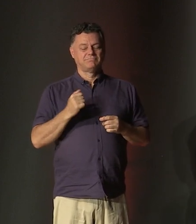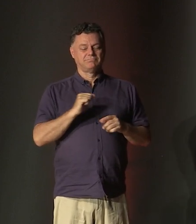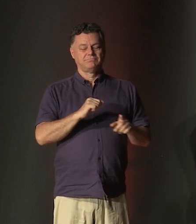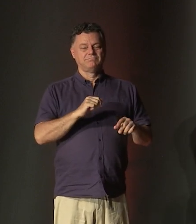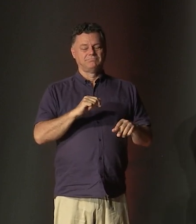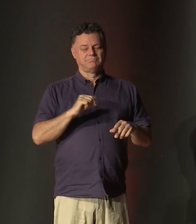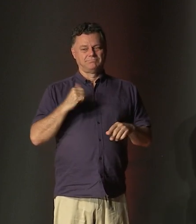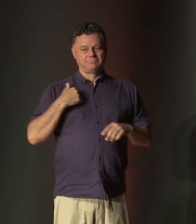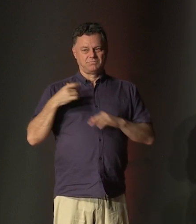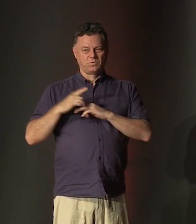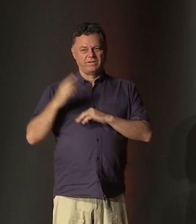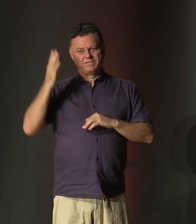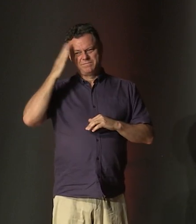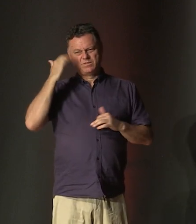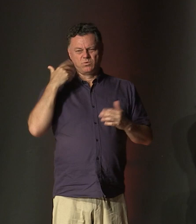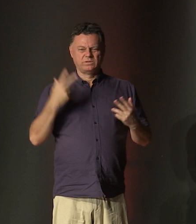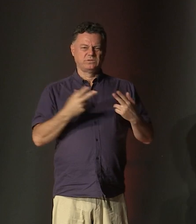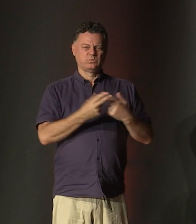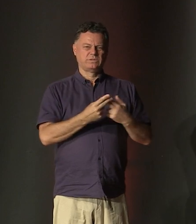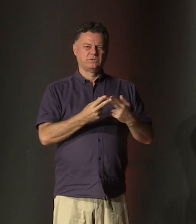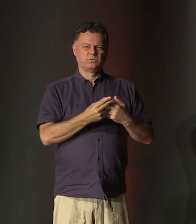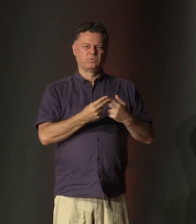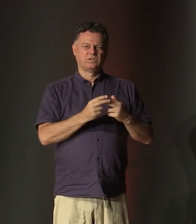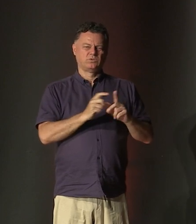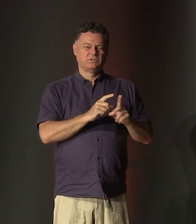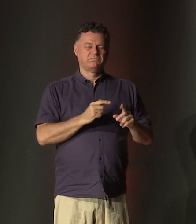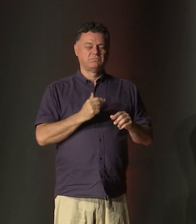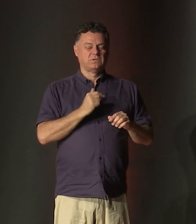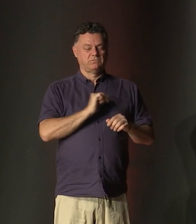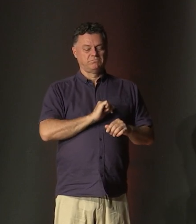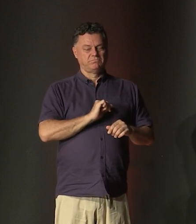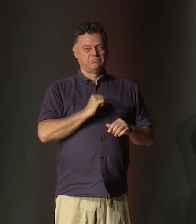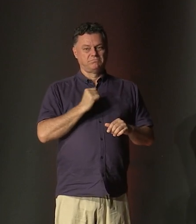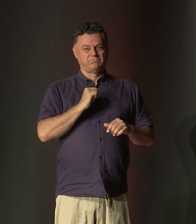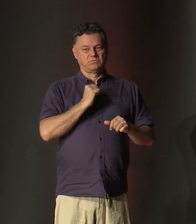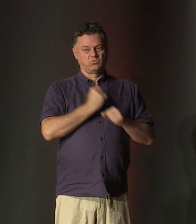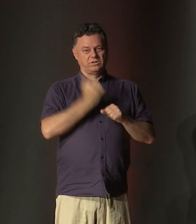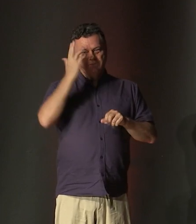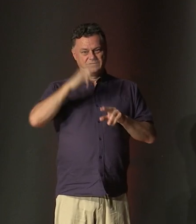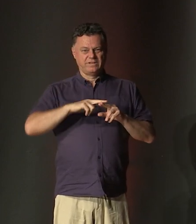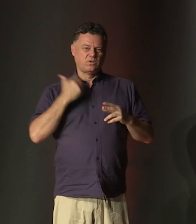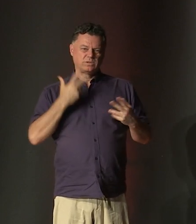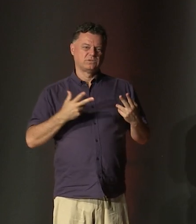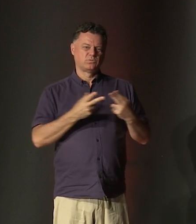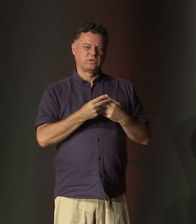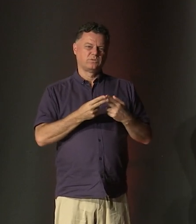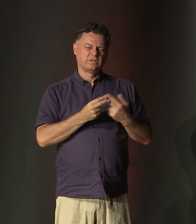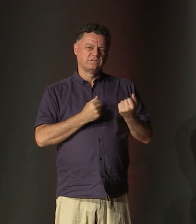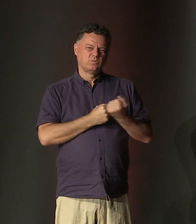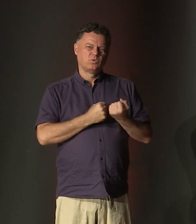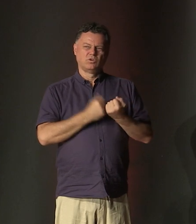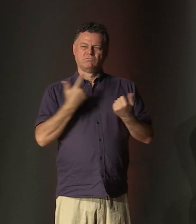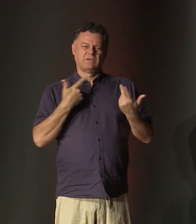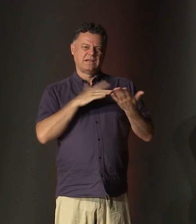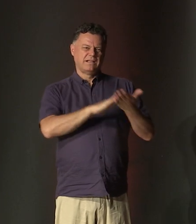who was rarely away from her side. Her grandparents, who were always there, ready to offer practical